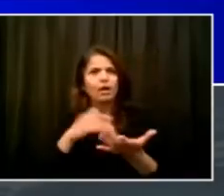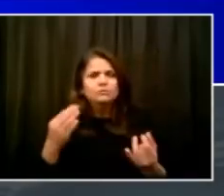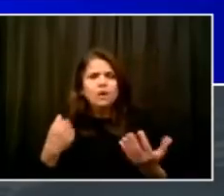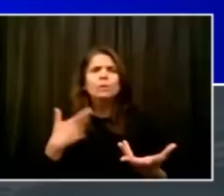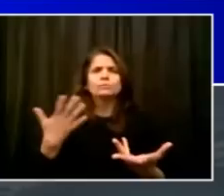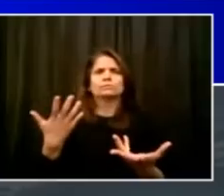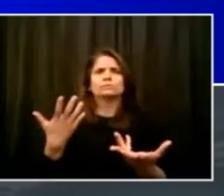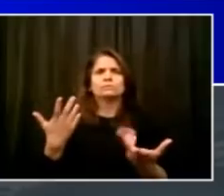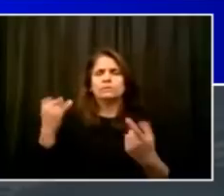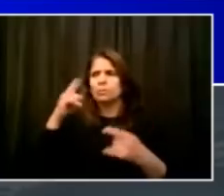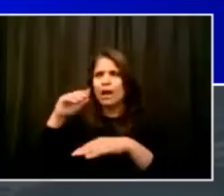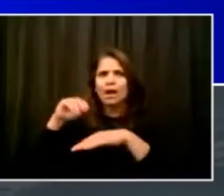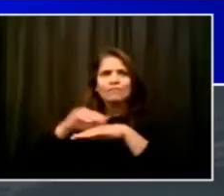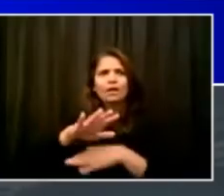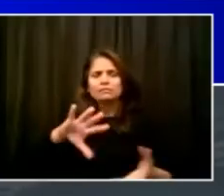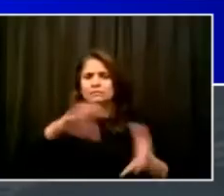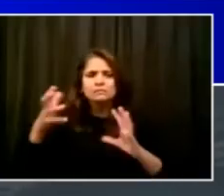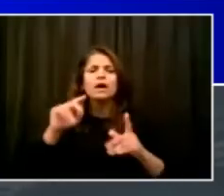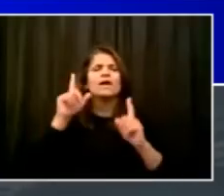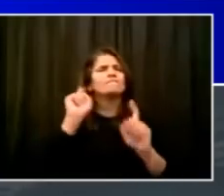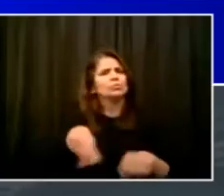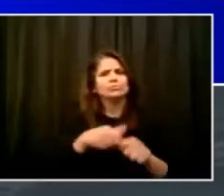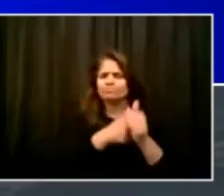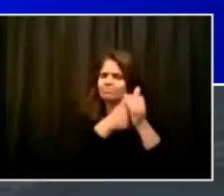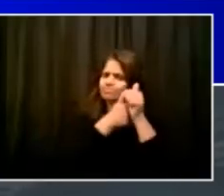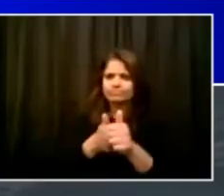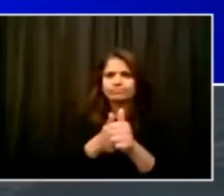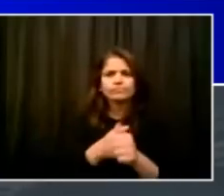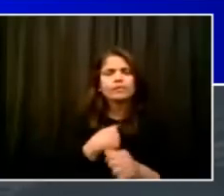to do that right now. And let me explain why.